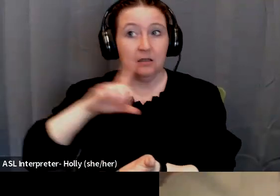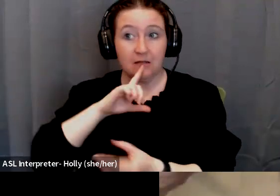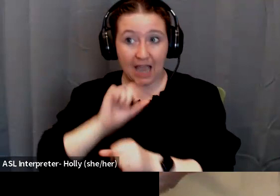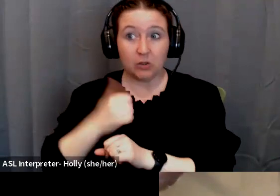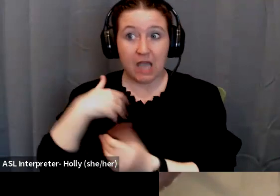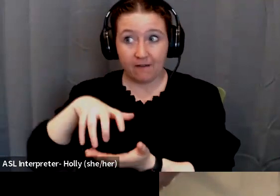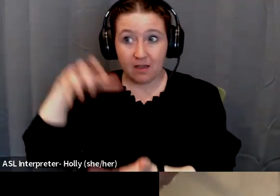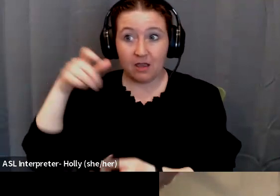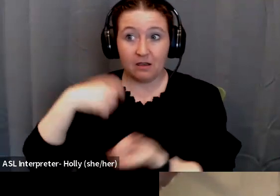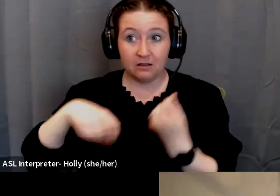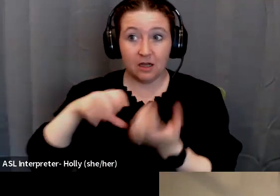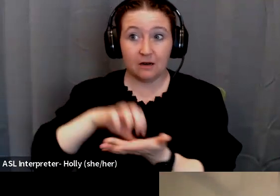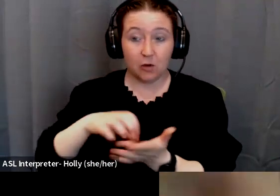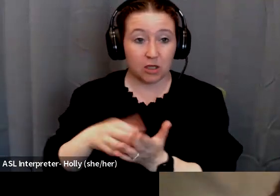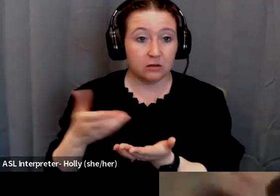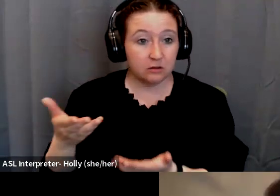cake instead of cookies.